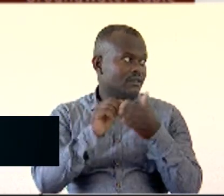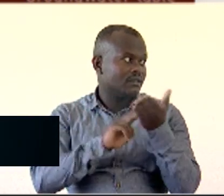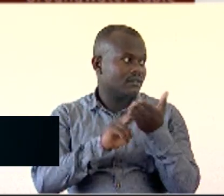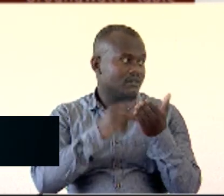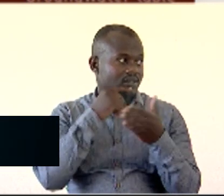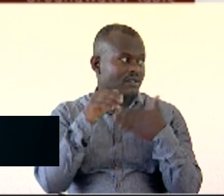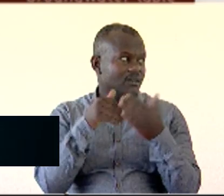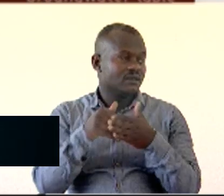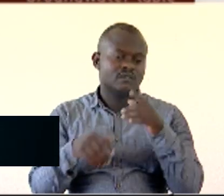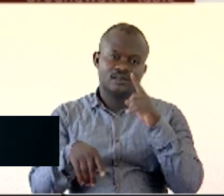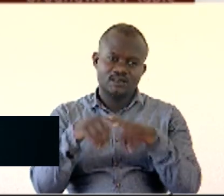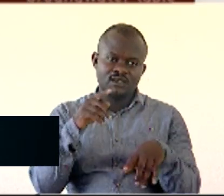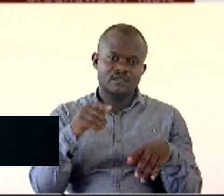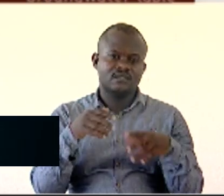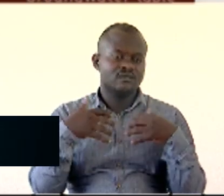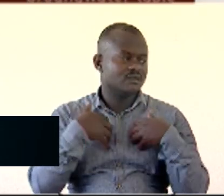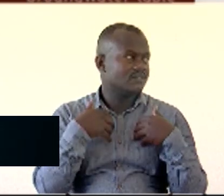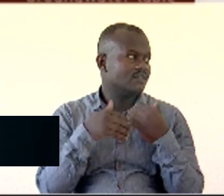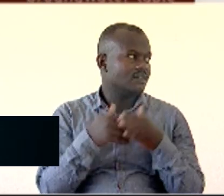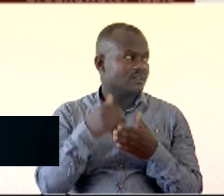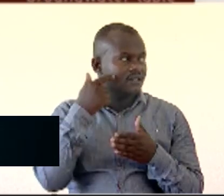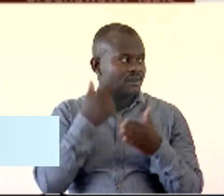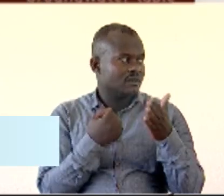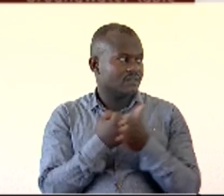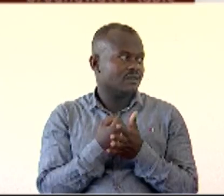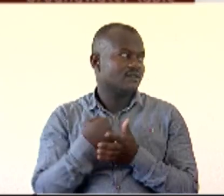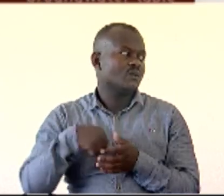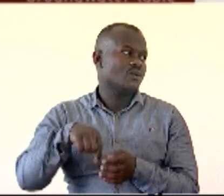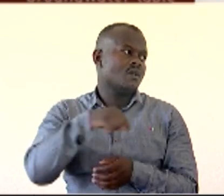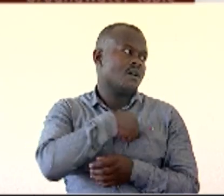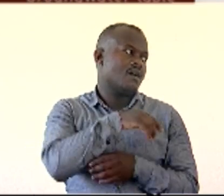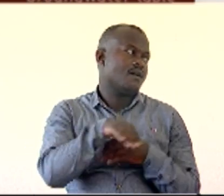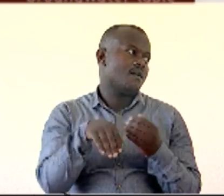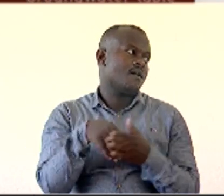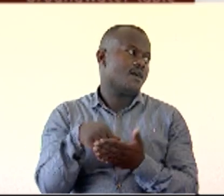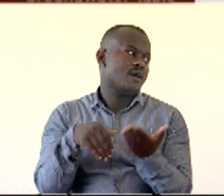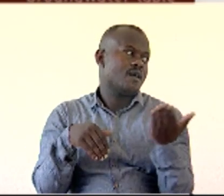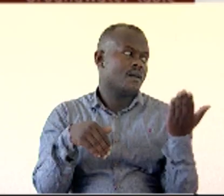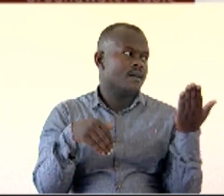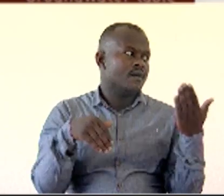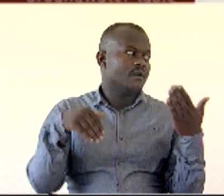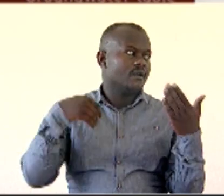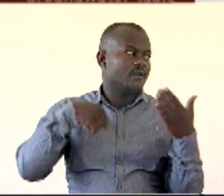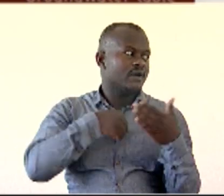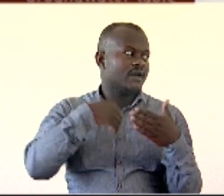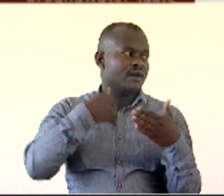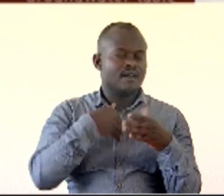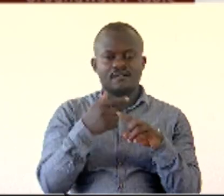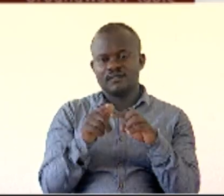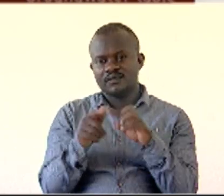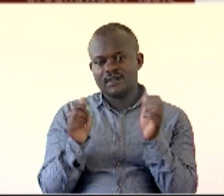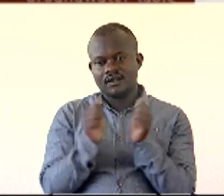to kill pests which can cause harm to our plants. We have